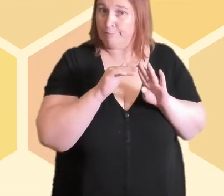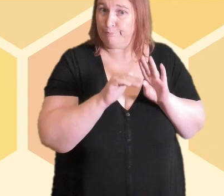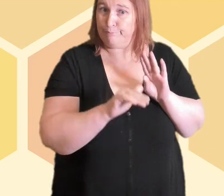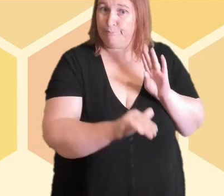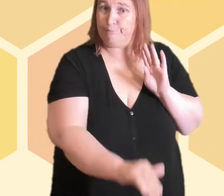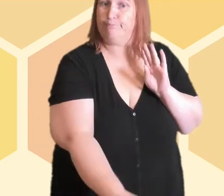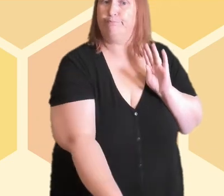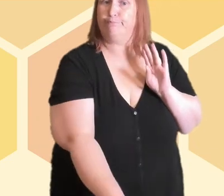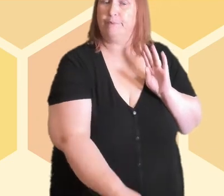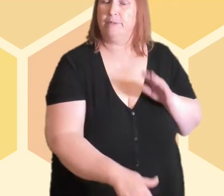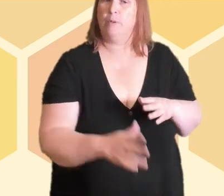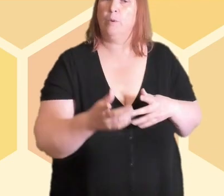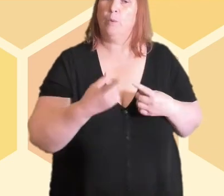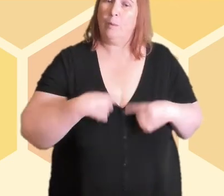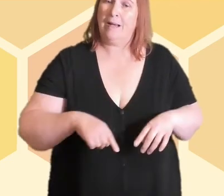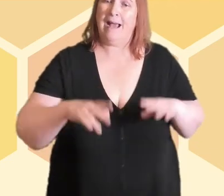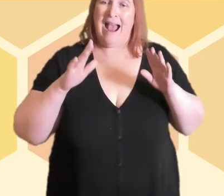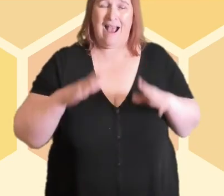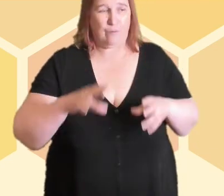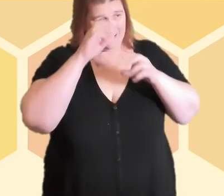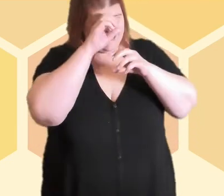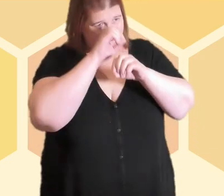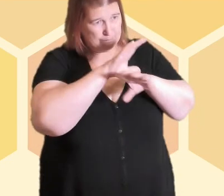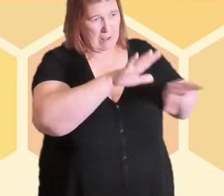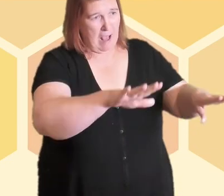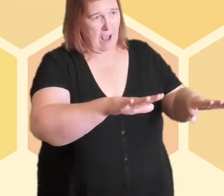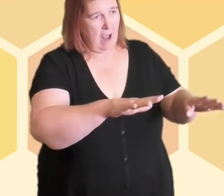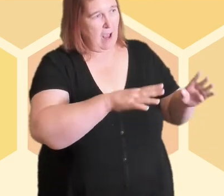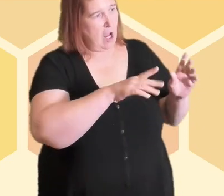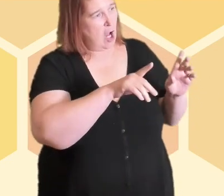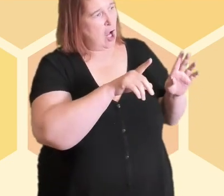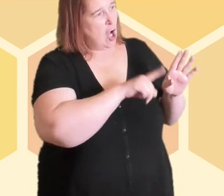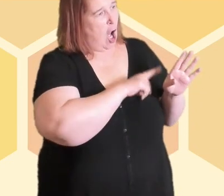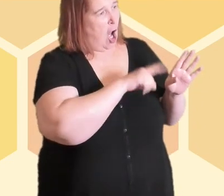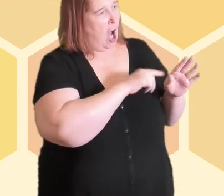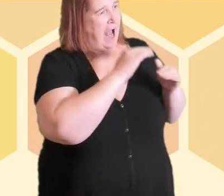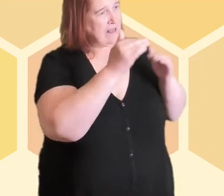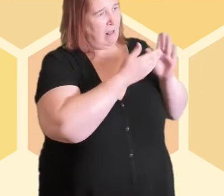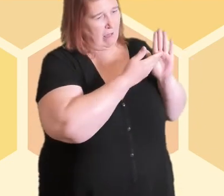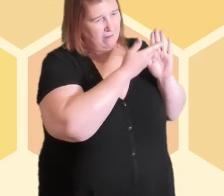aspire to inspire in order not to expire.